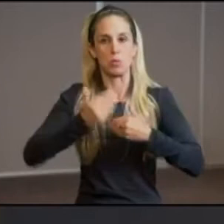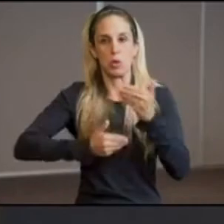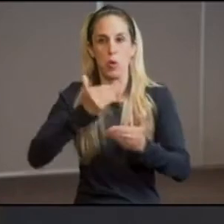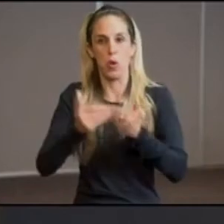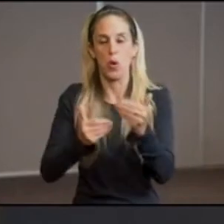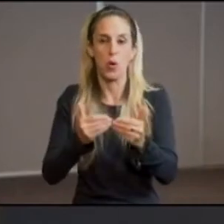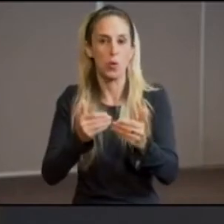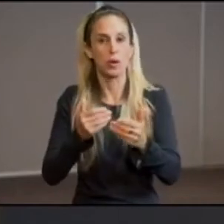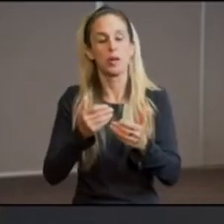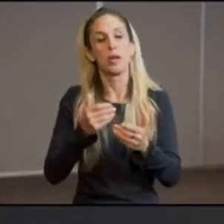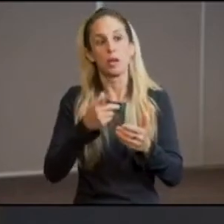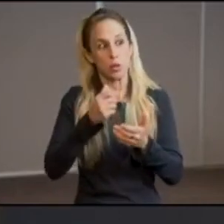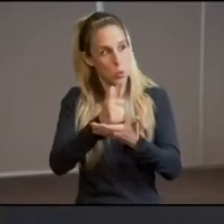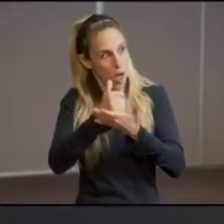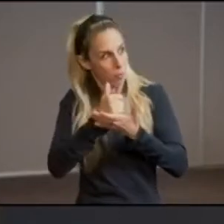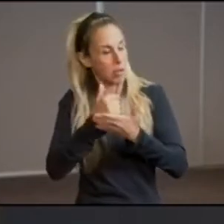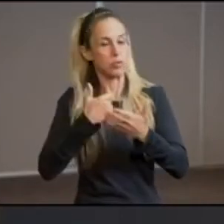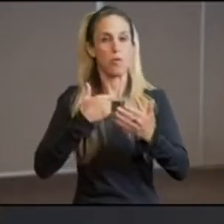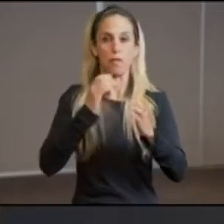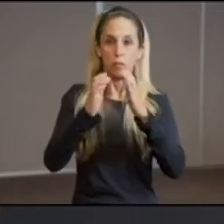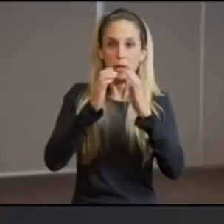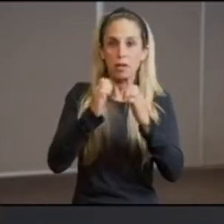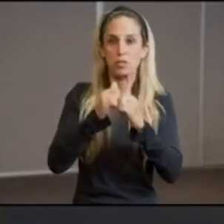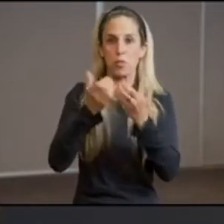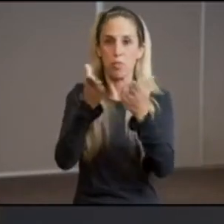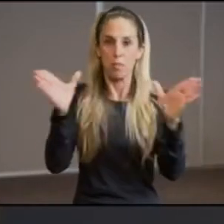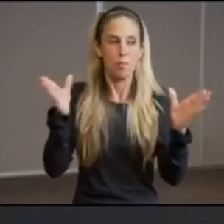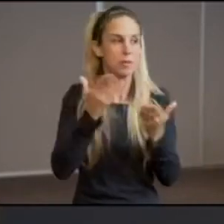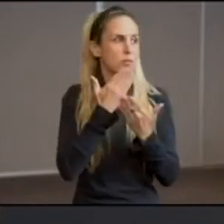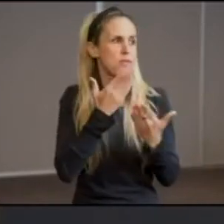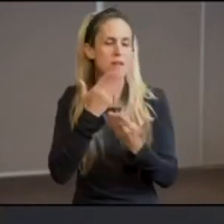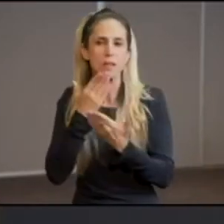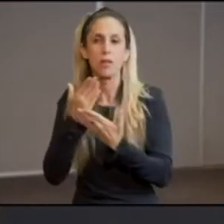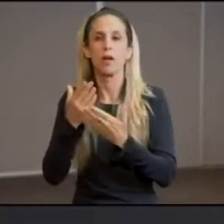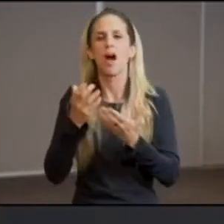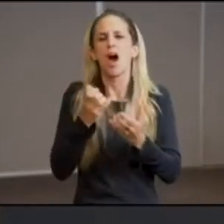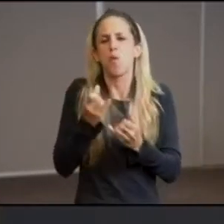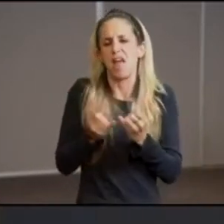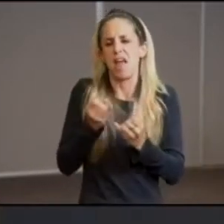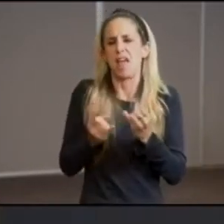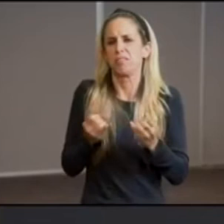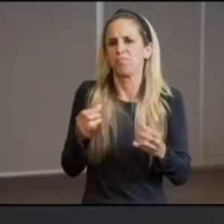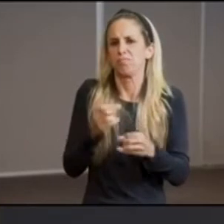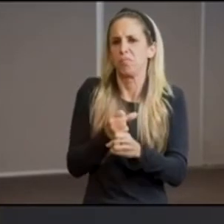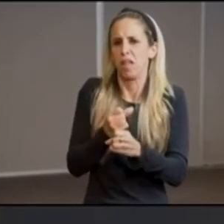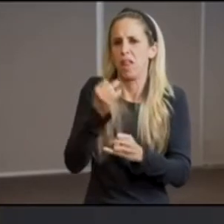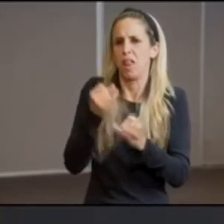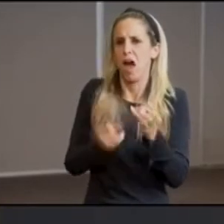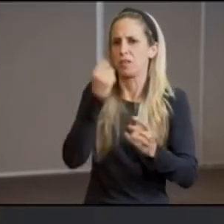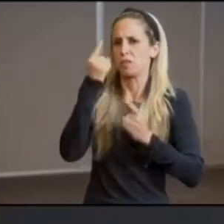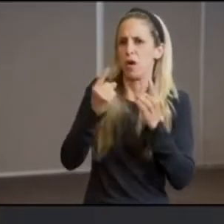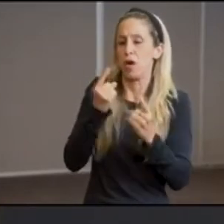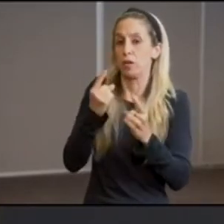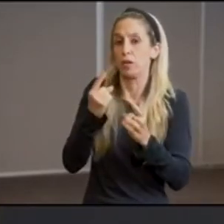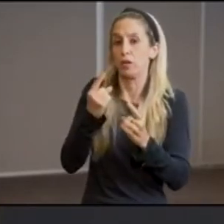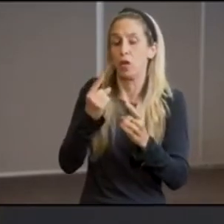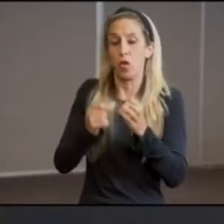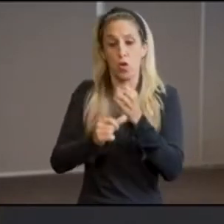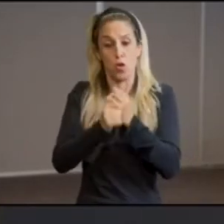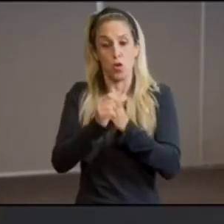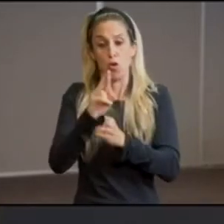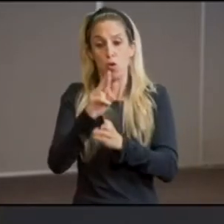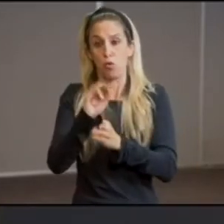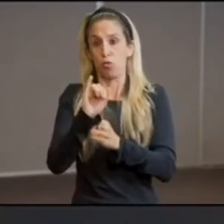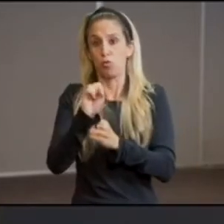have communication with the public, and we just want to say thank you for that. And let me just close with this last thought. What risk reduction